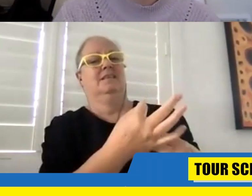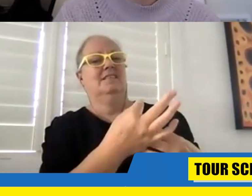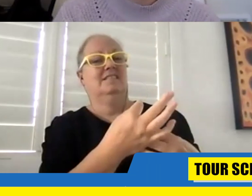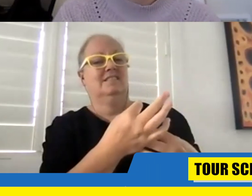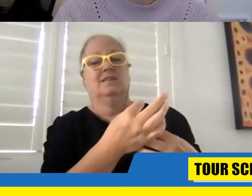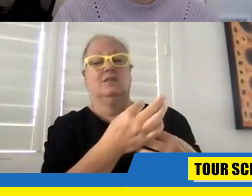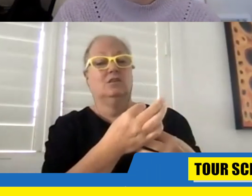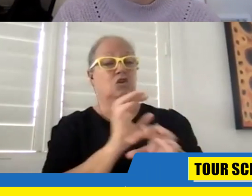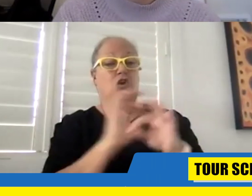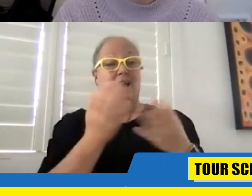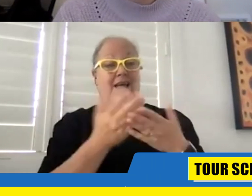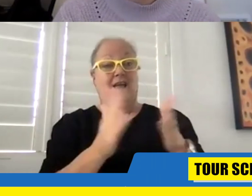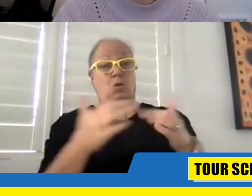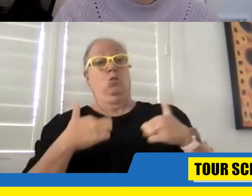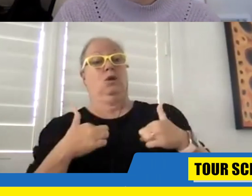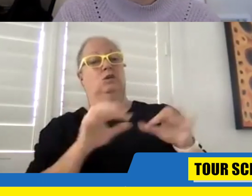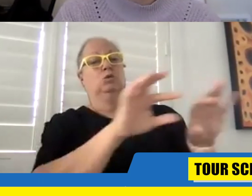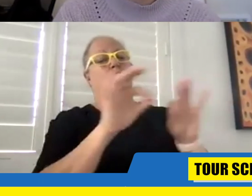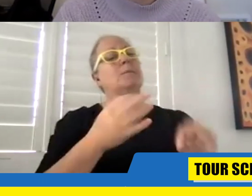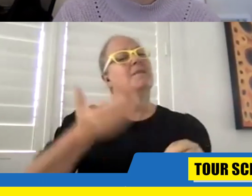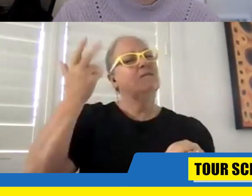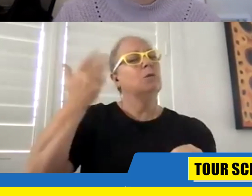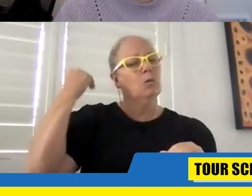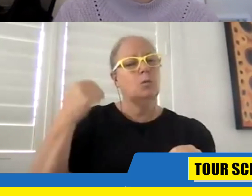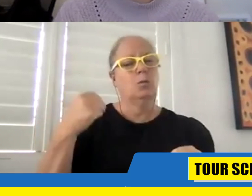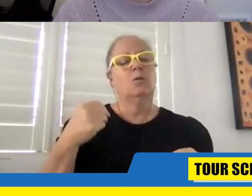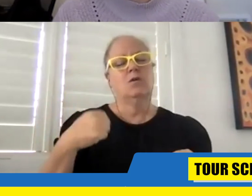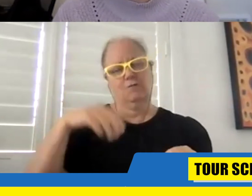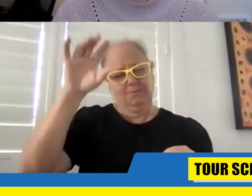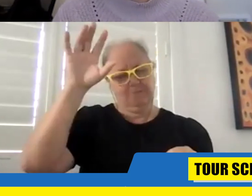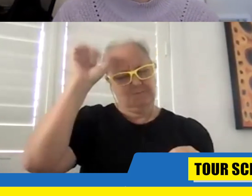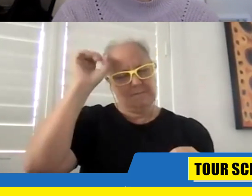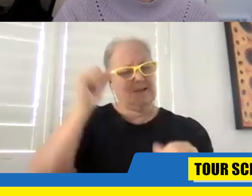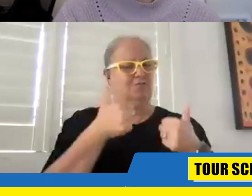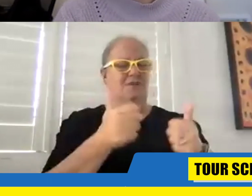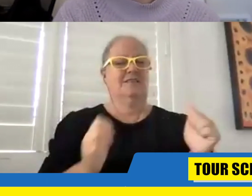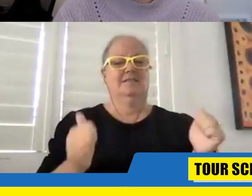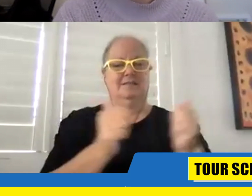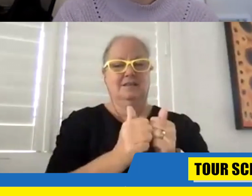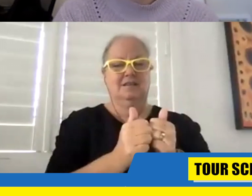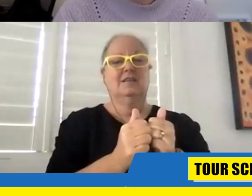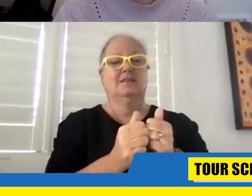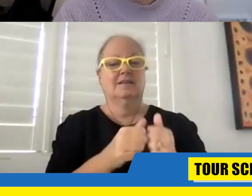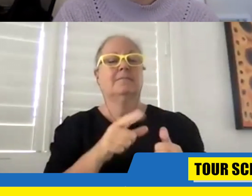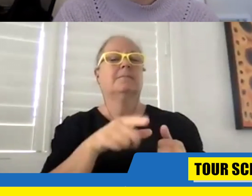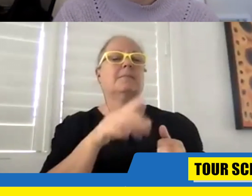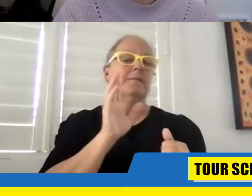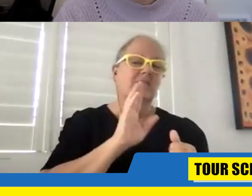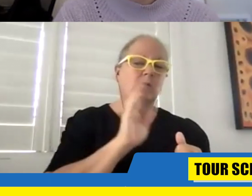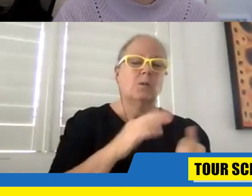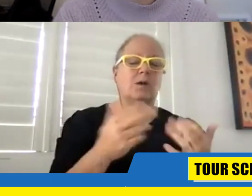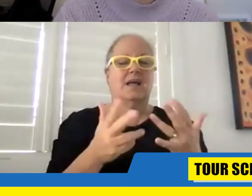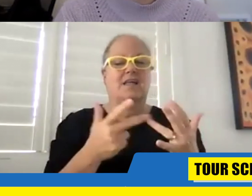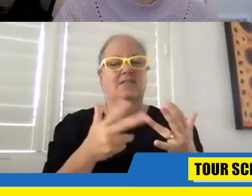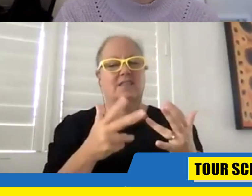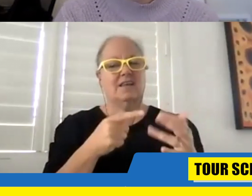how we choose them. Once upon a time, we had a fabulous situation going before bushfires here. So that's another overlay here